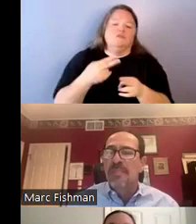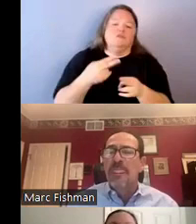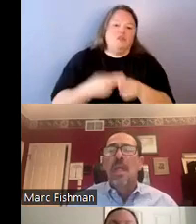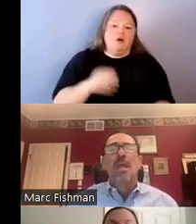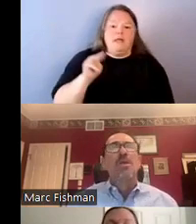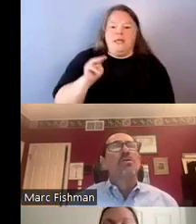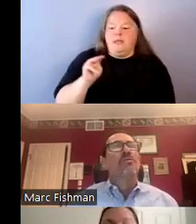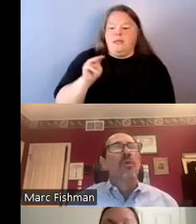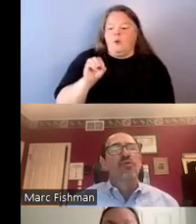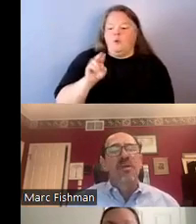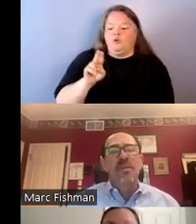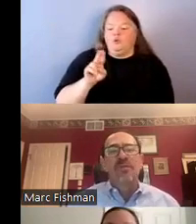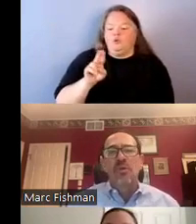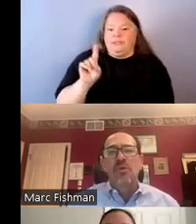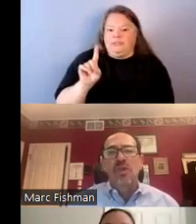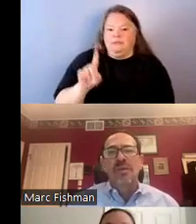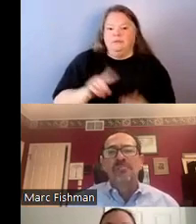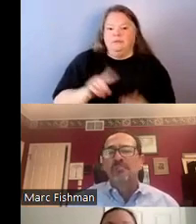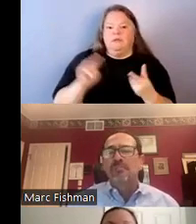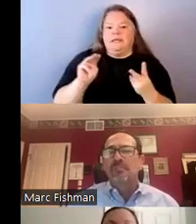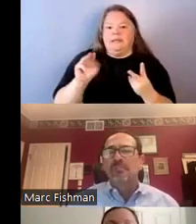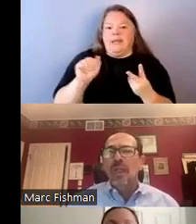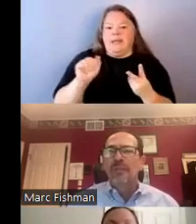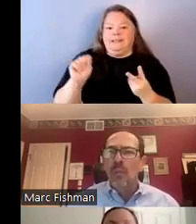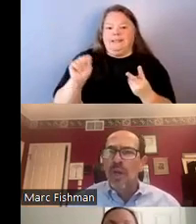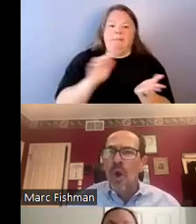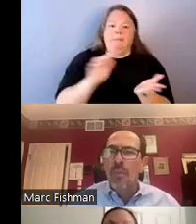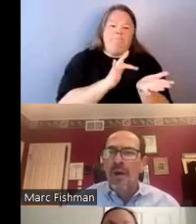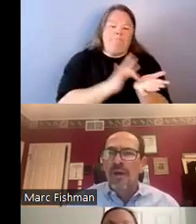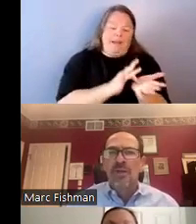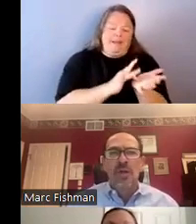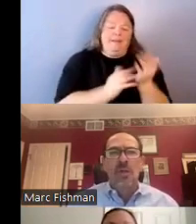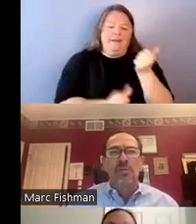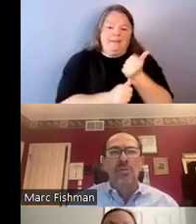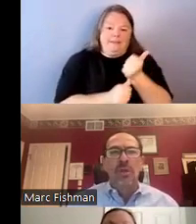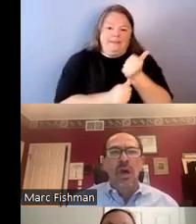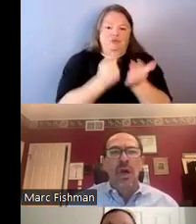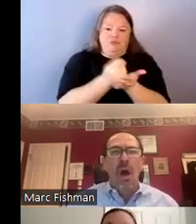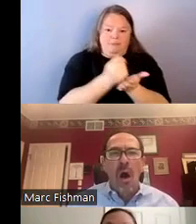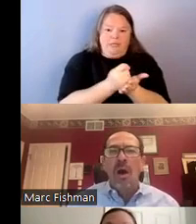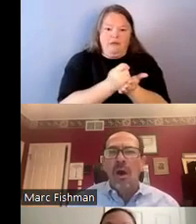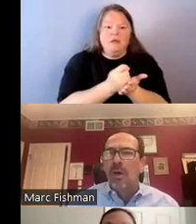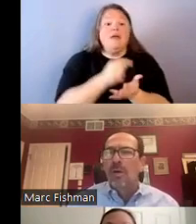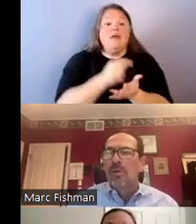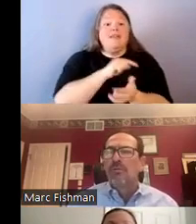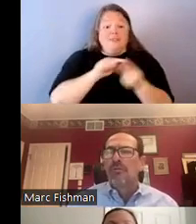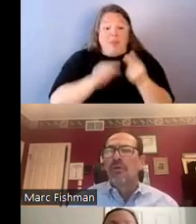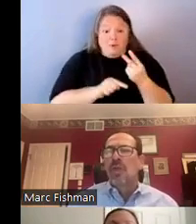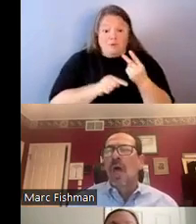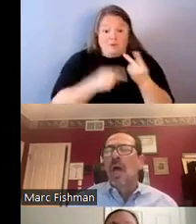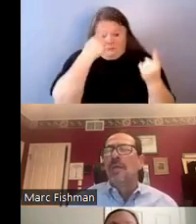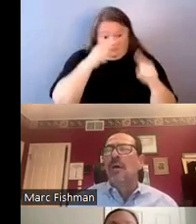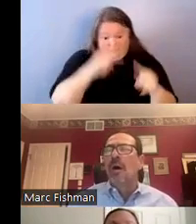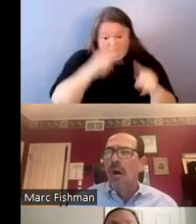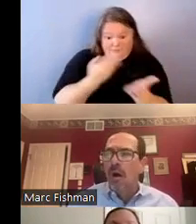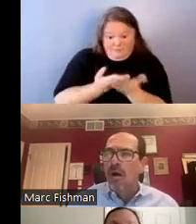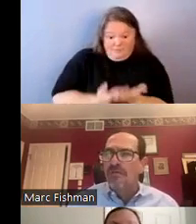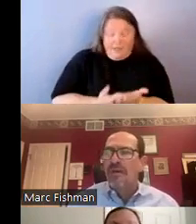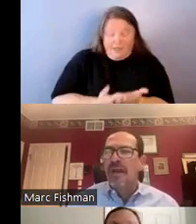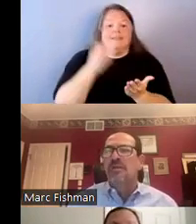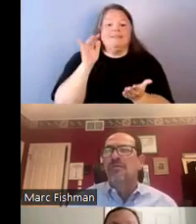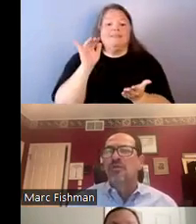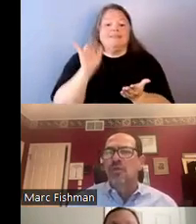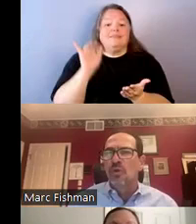MAT, for the treatment of OUD that we know about in adults are first line,